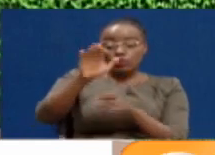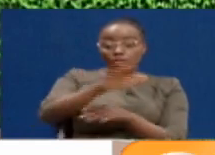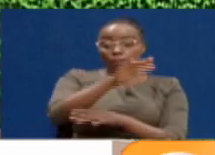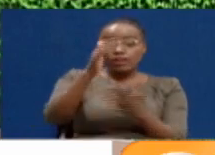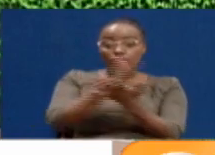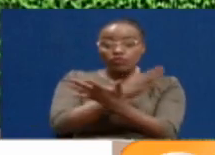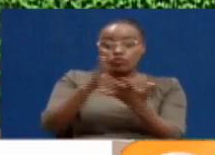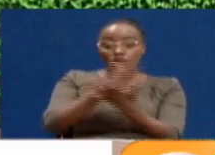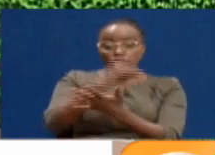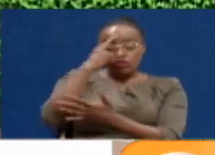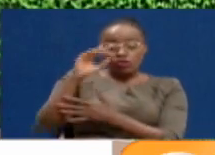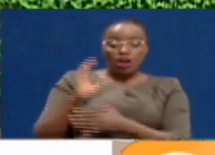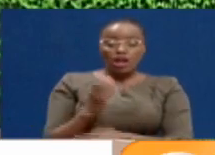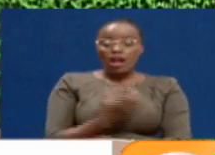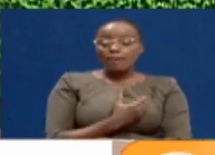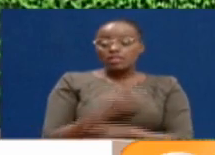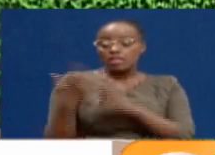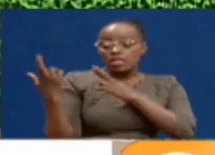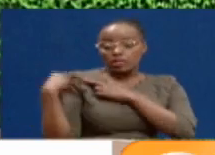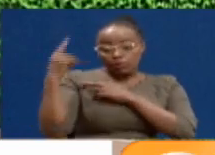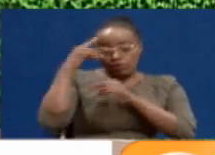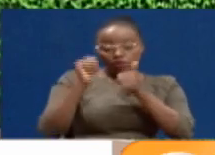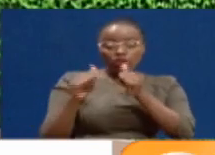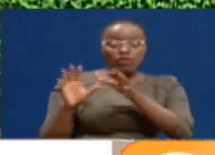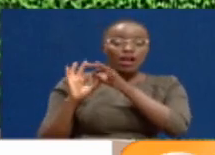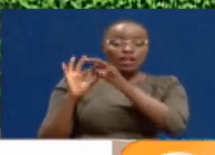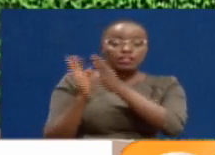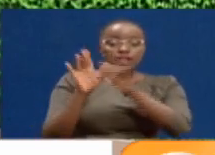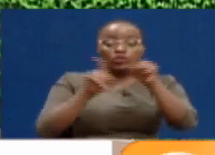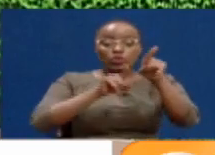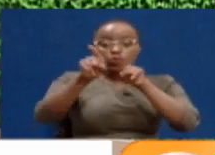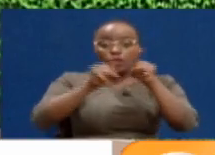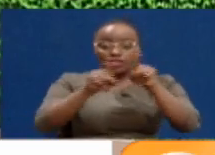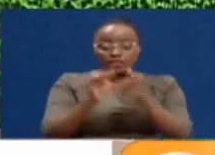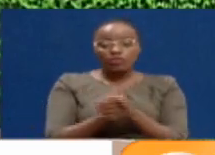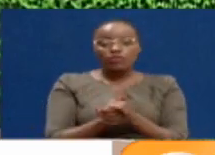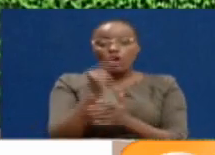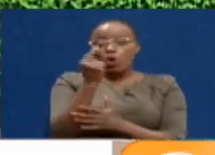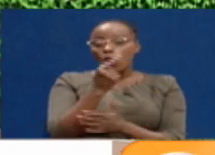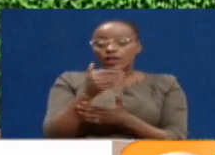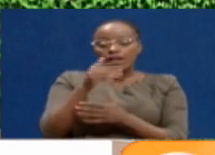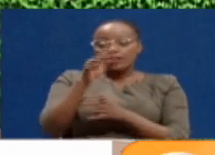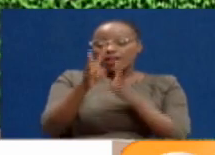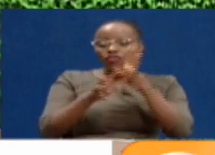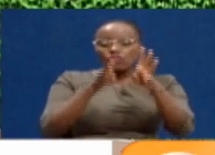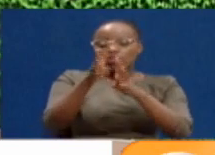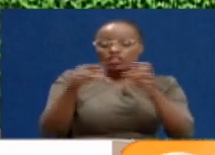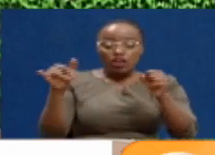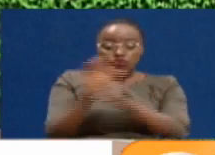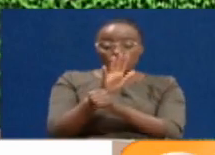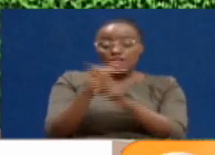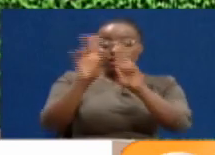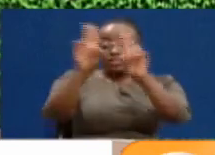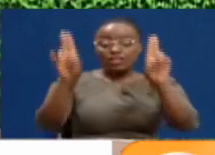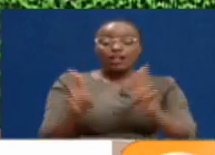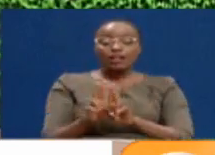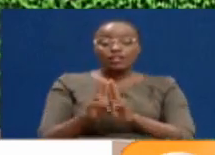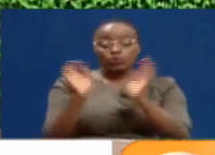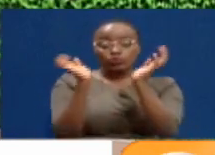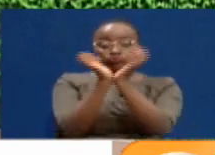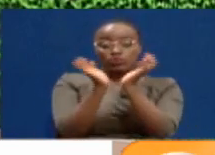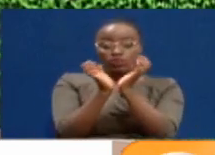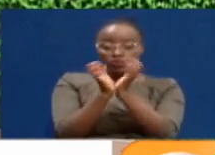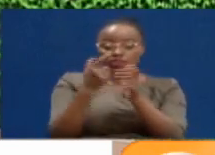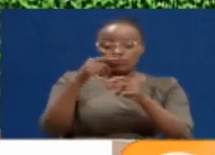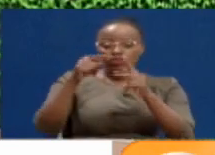Parliamentary Departmental Committee on Sports, Culture and Tourism. Currently, only Kasarani Stadium is a fully functional international facility,